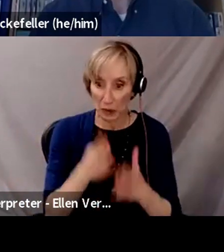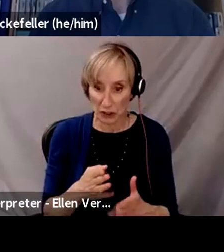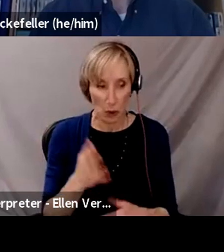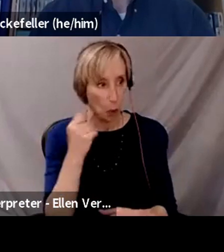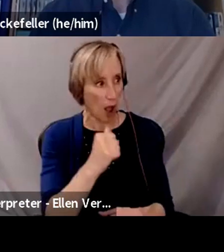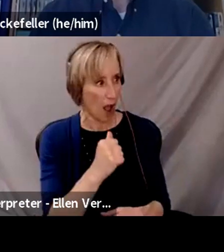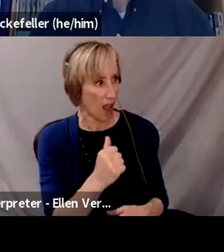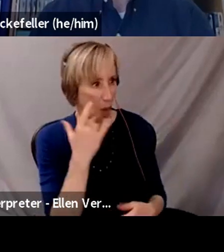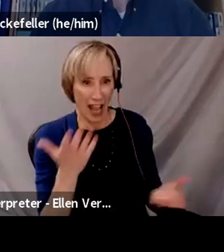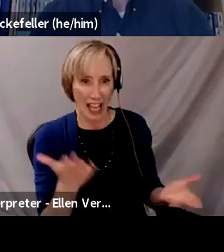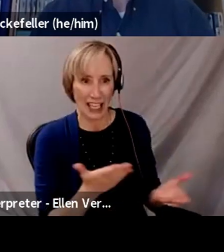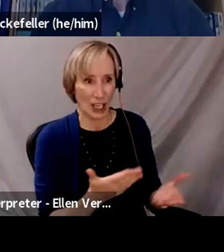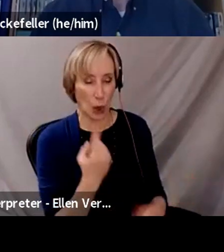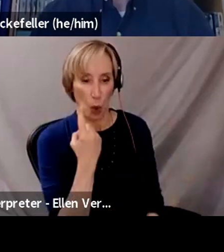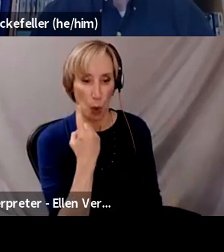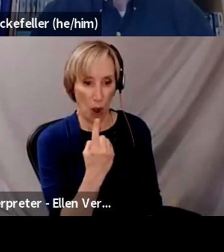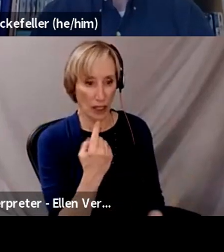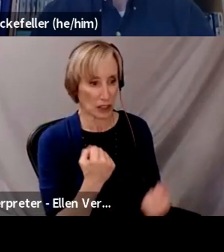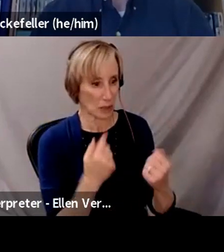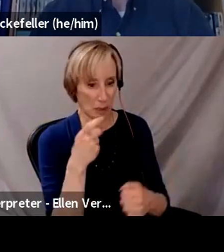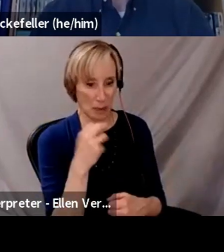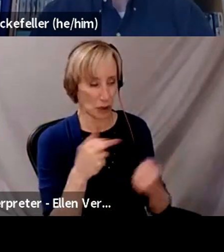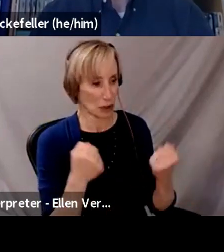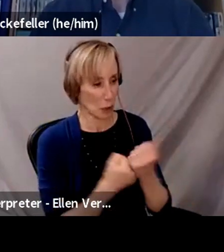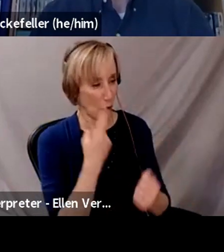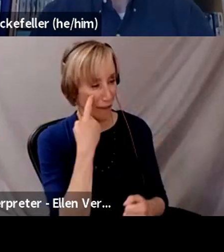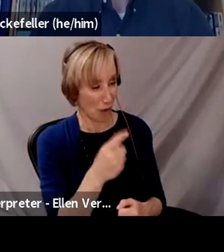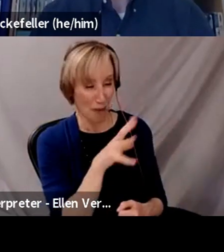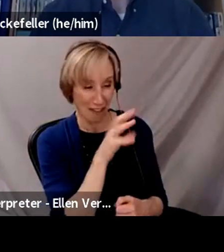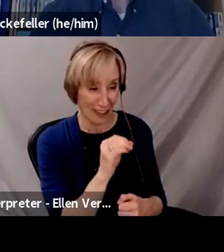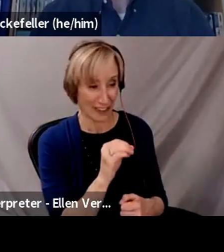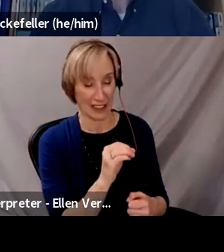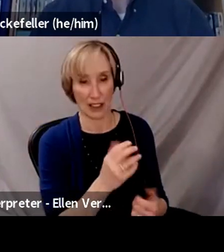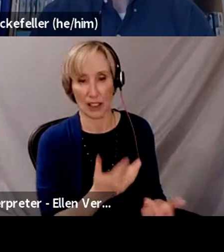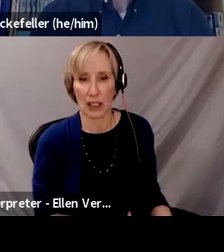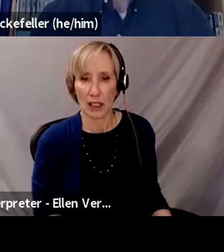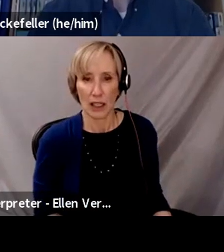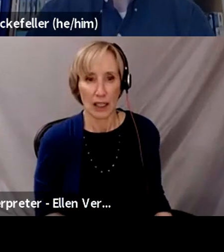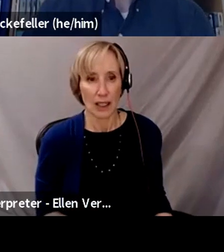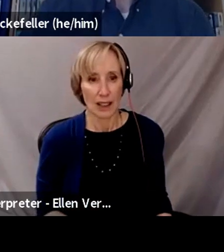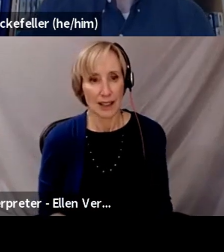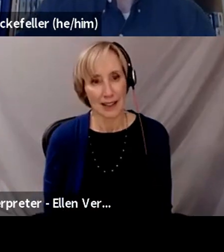country, that would start to help a lot. And I'll stop.